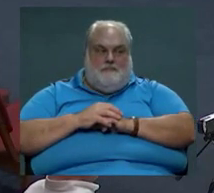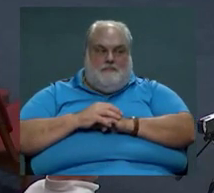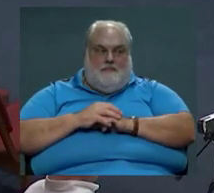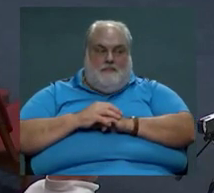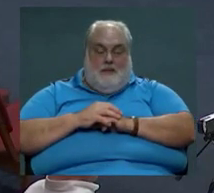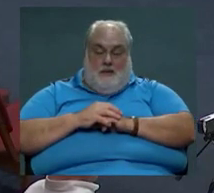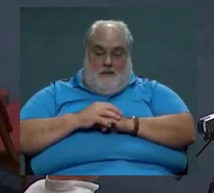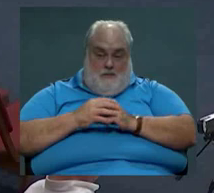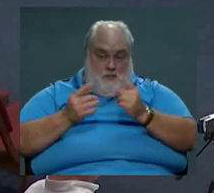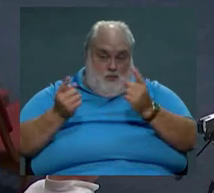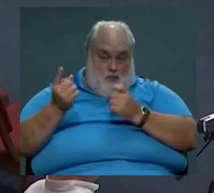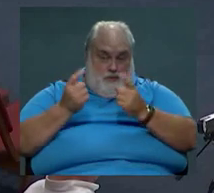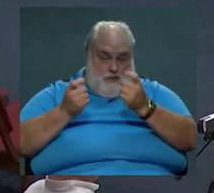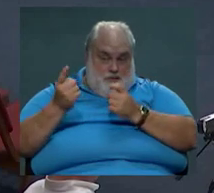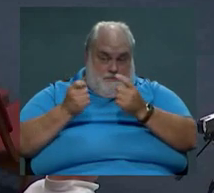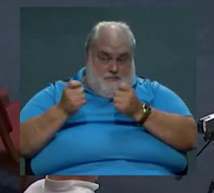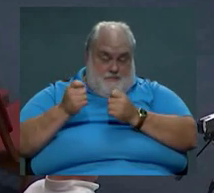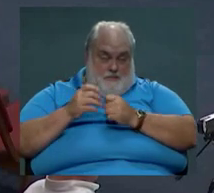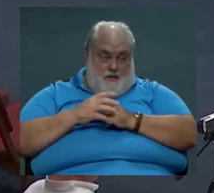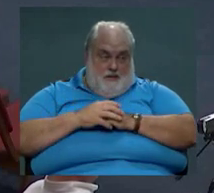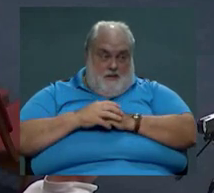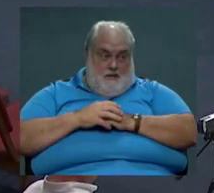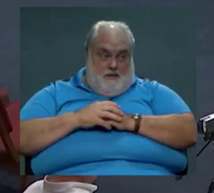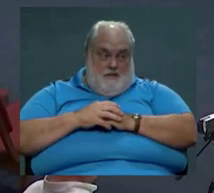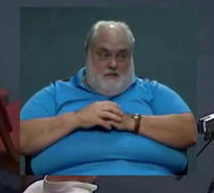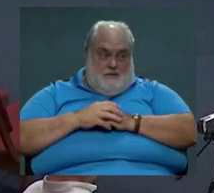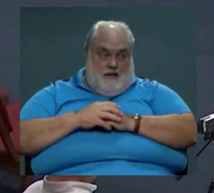Let me ask for any